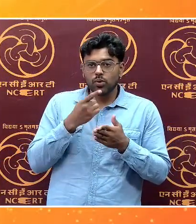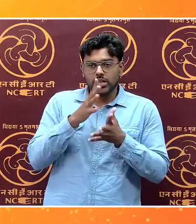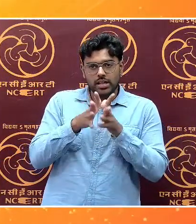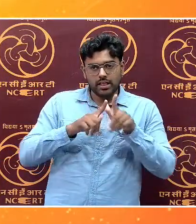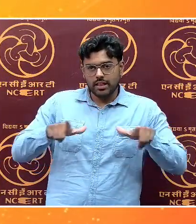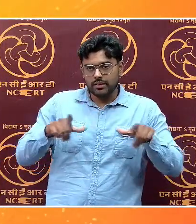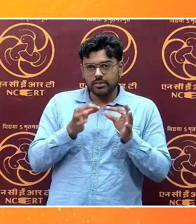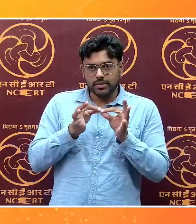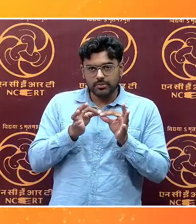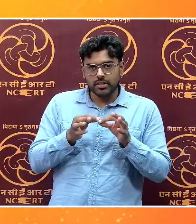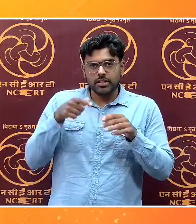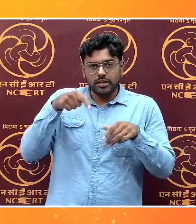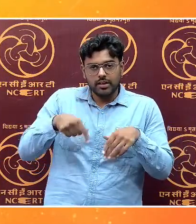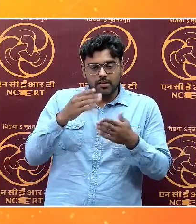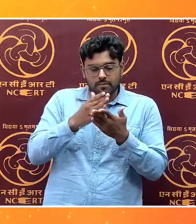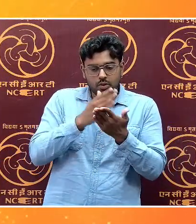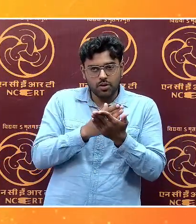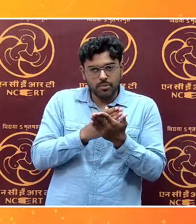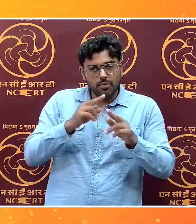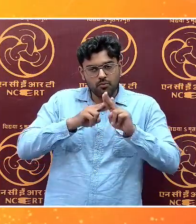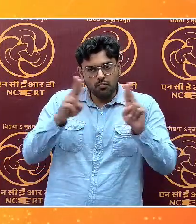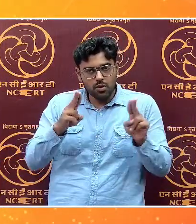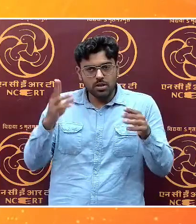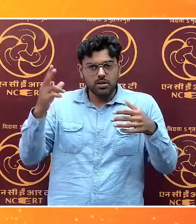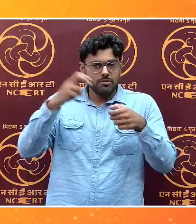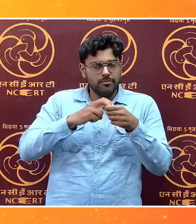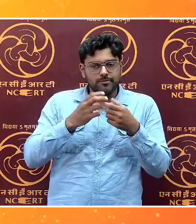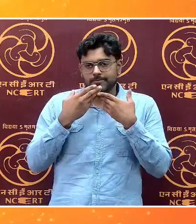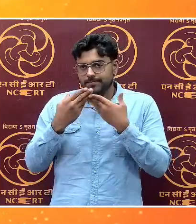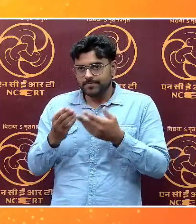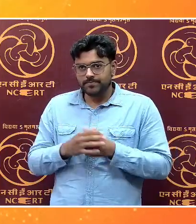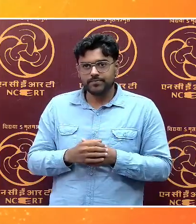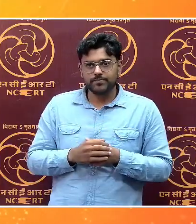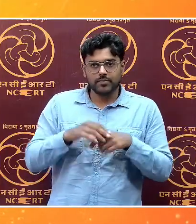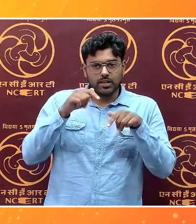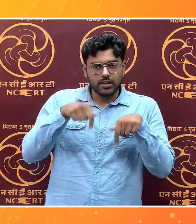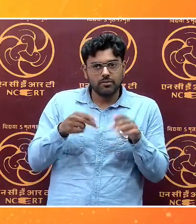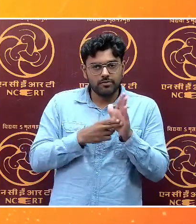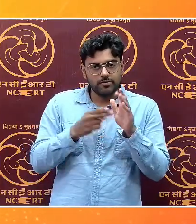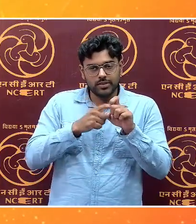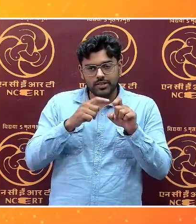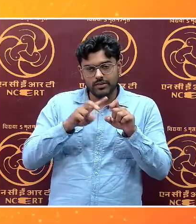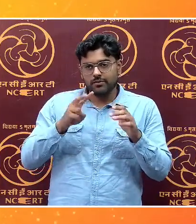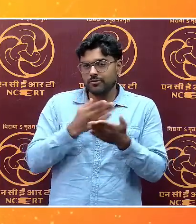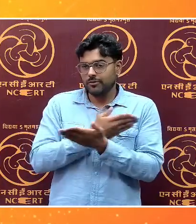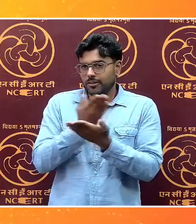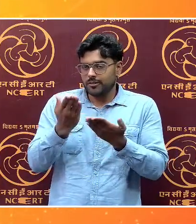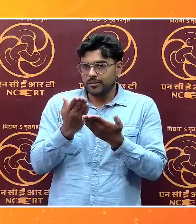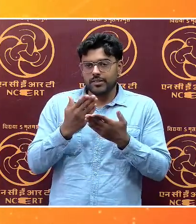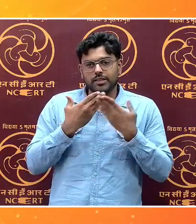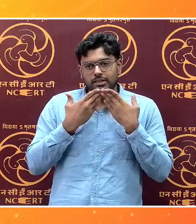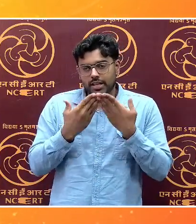Dev, who was here for the entire session. And it's me, Neef Goswami, signing off for this